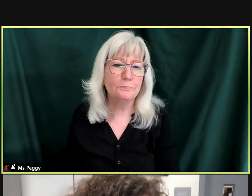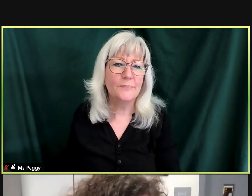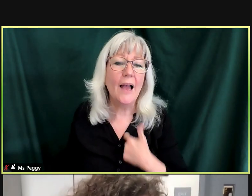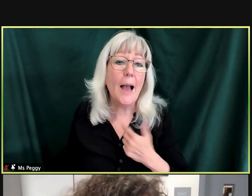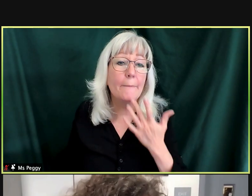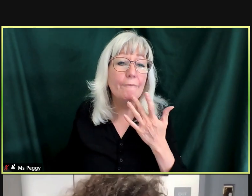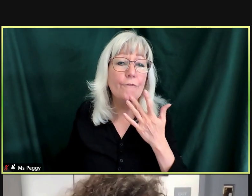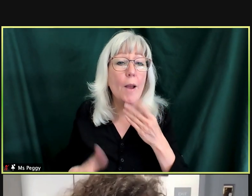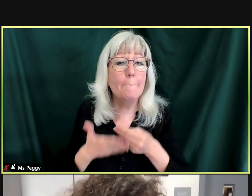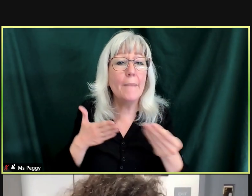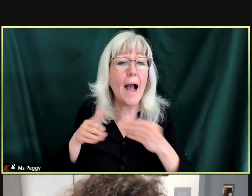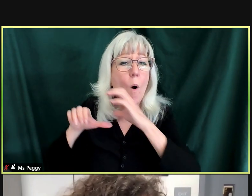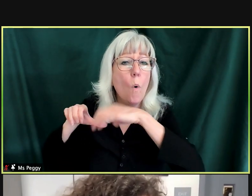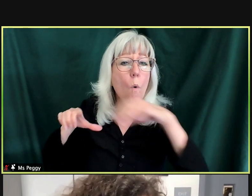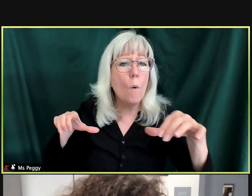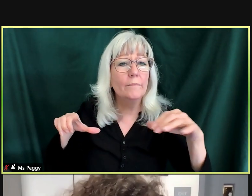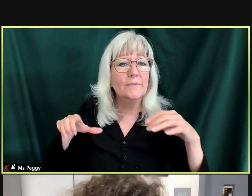instead of one painting.